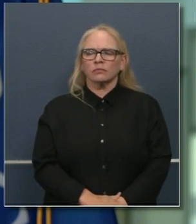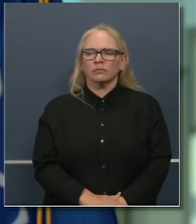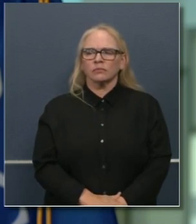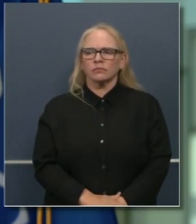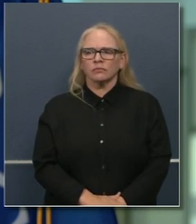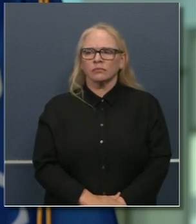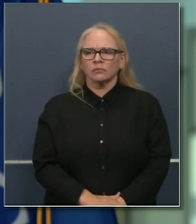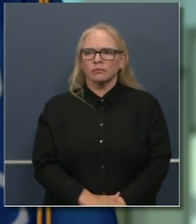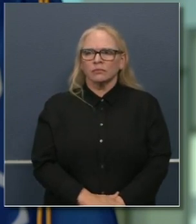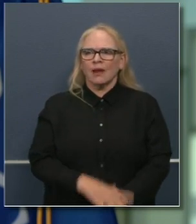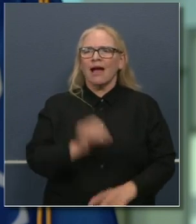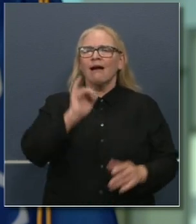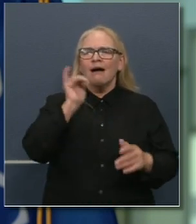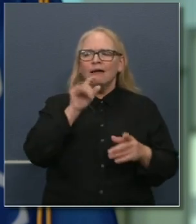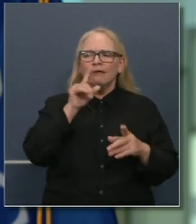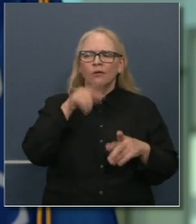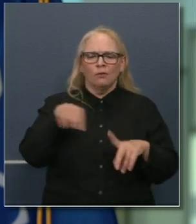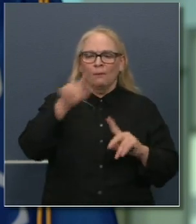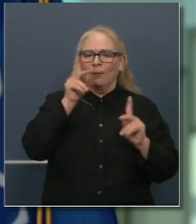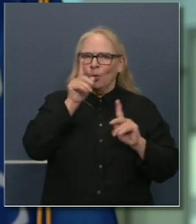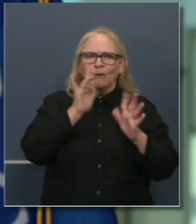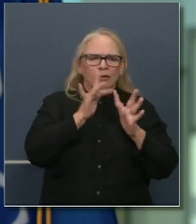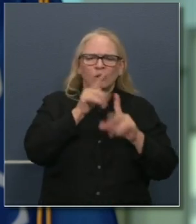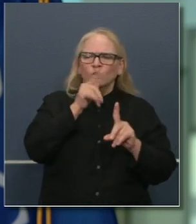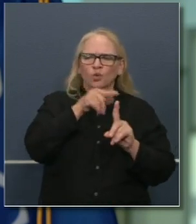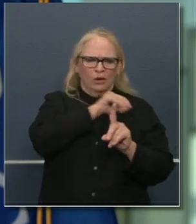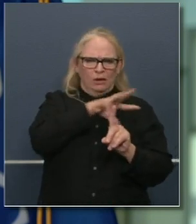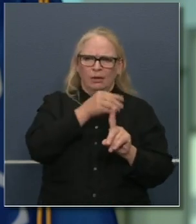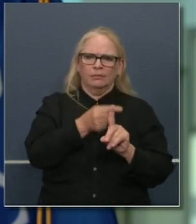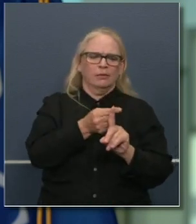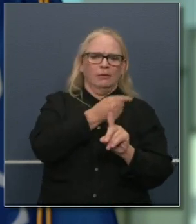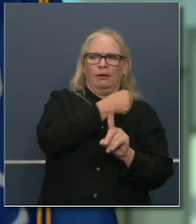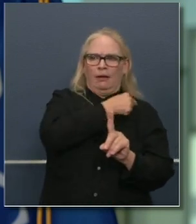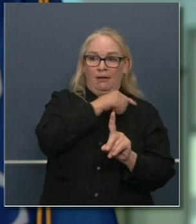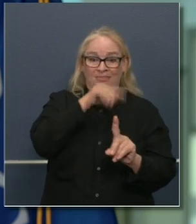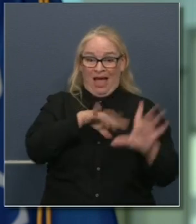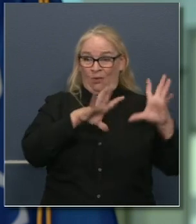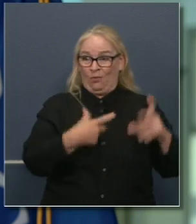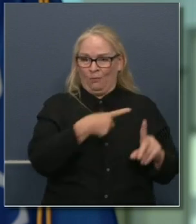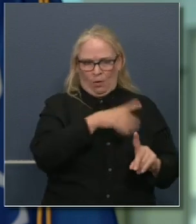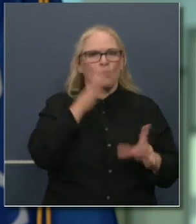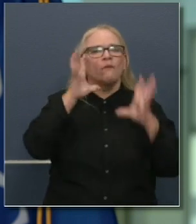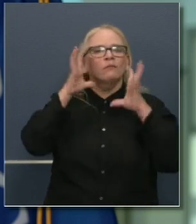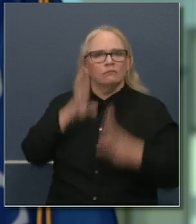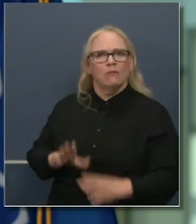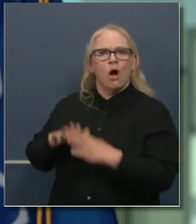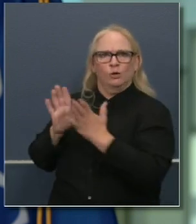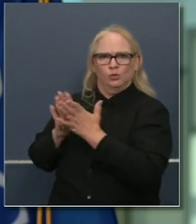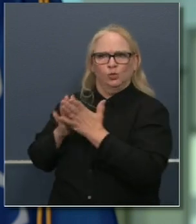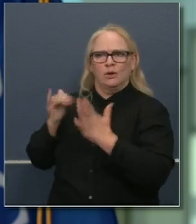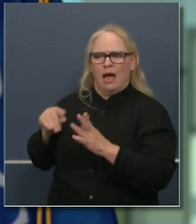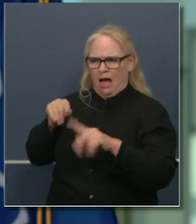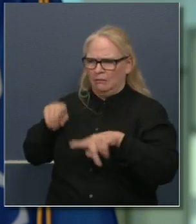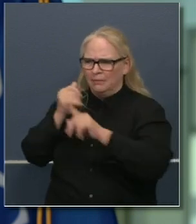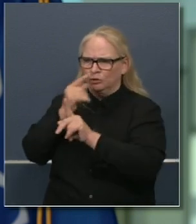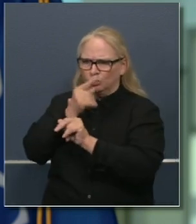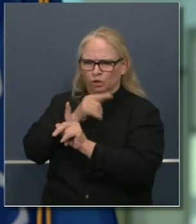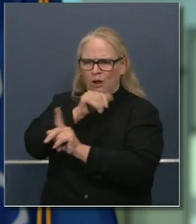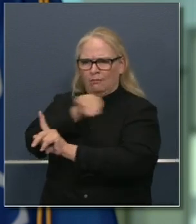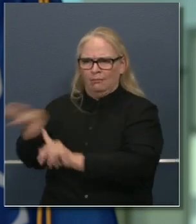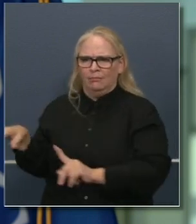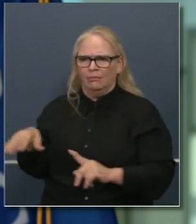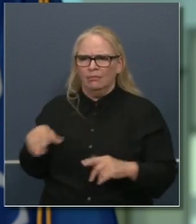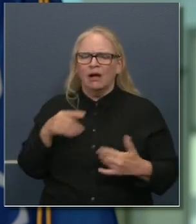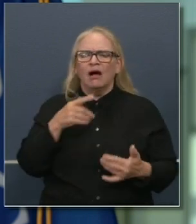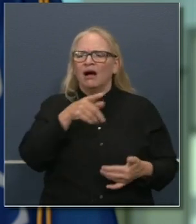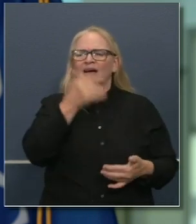it's one thing to test someone, and we, again, focus a lot on that. But what do you do after someone's tested positive or